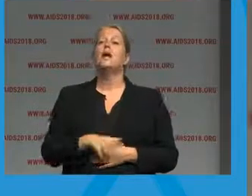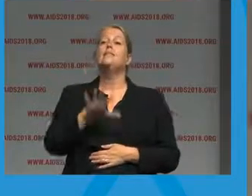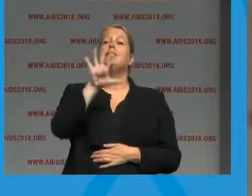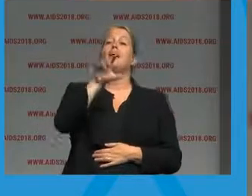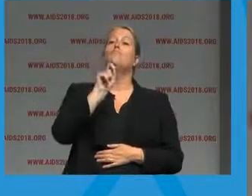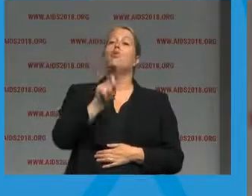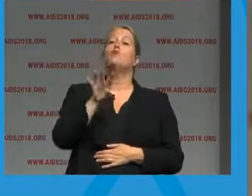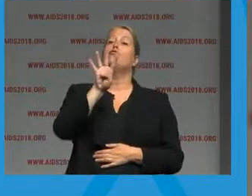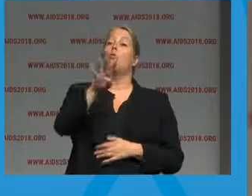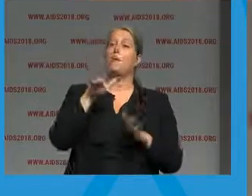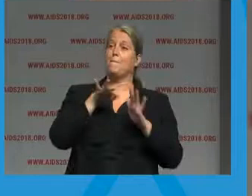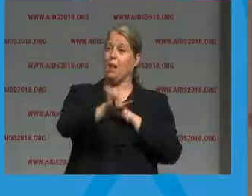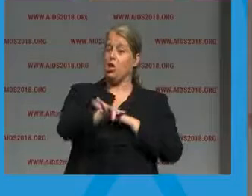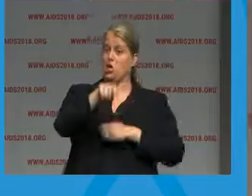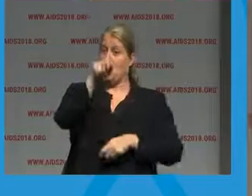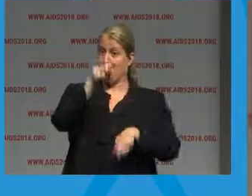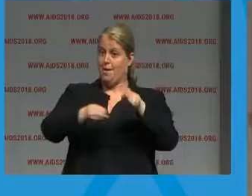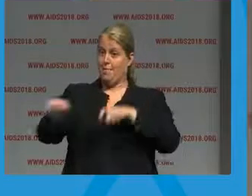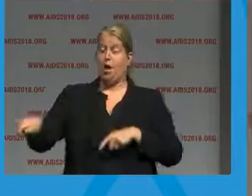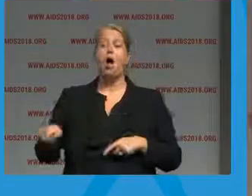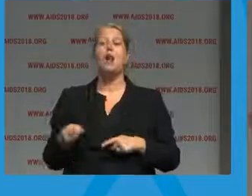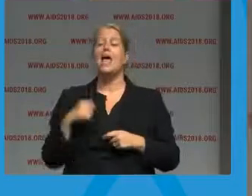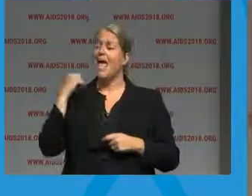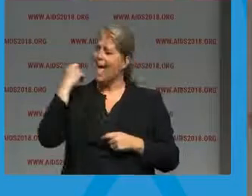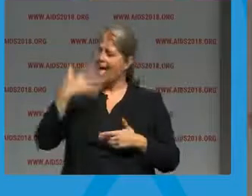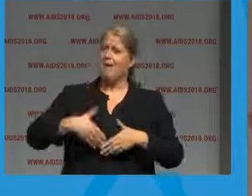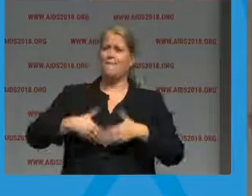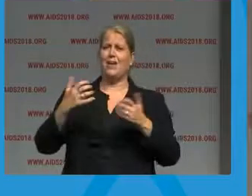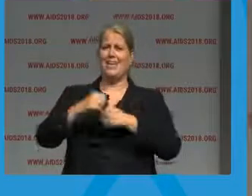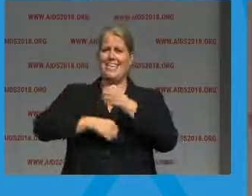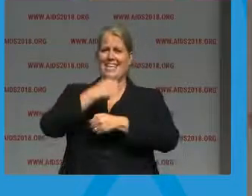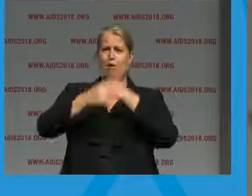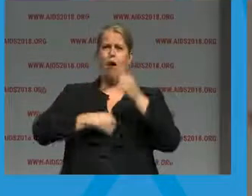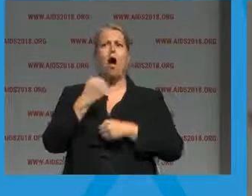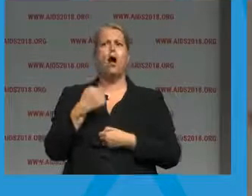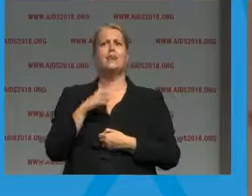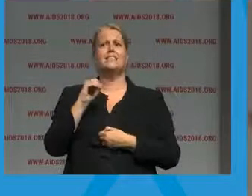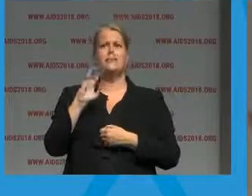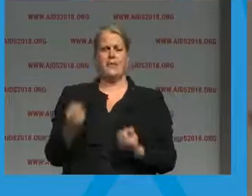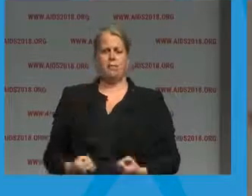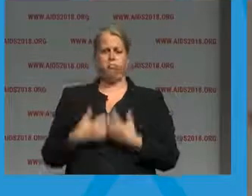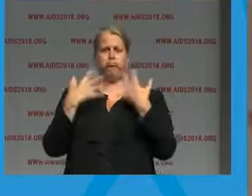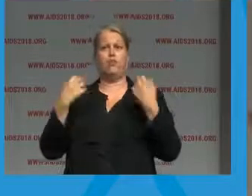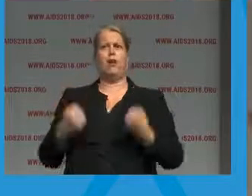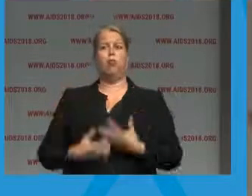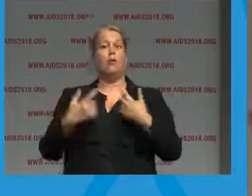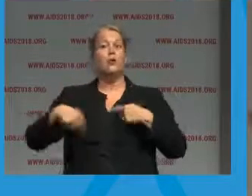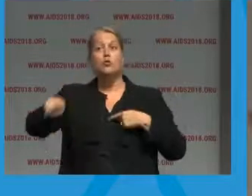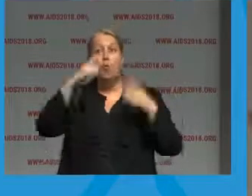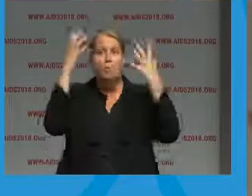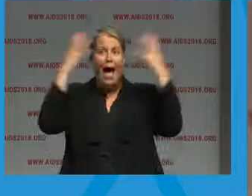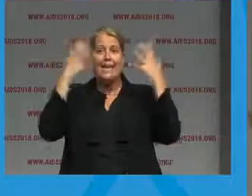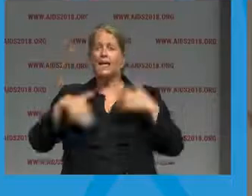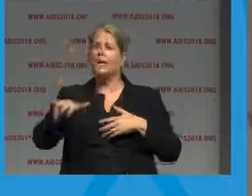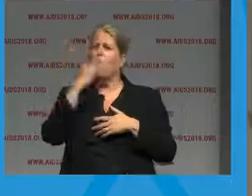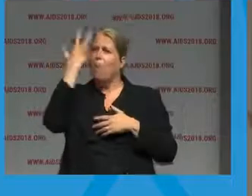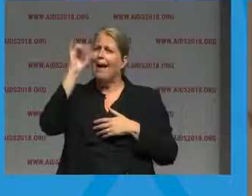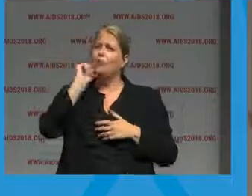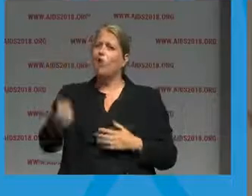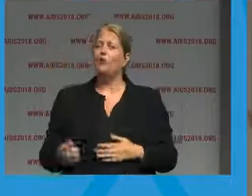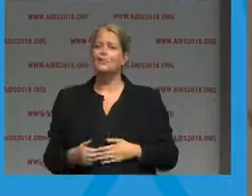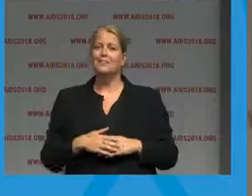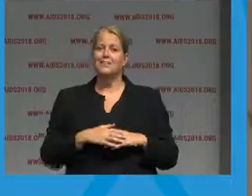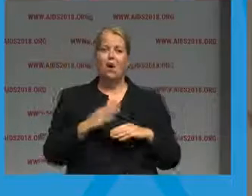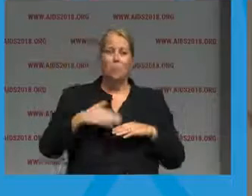million people who develop TB every year is not making us panic. That is over 4,000 of us people living